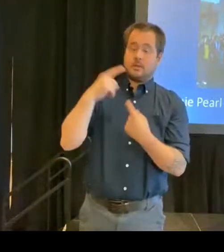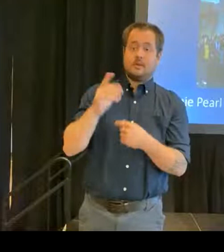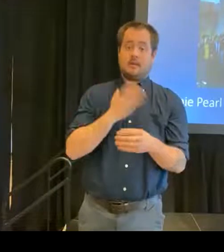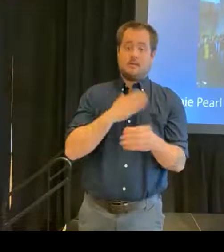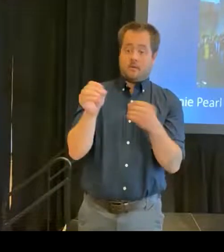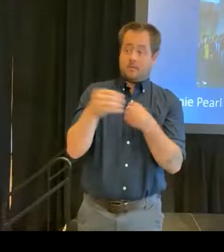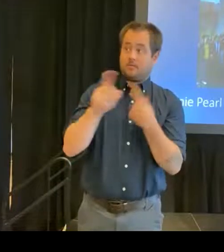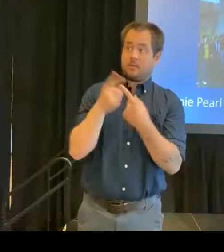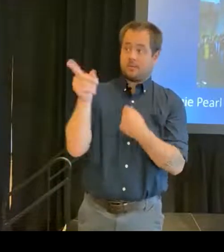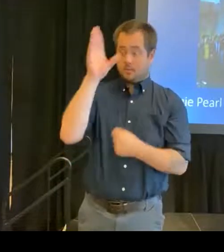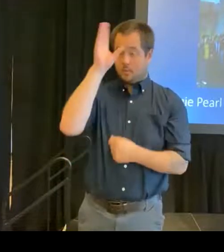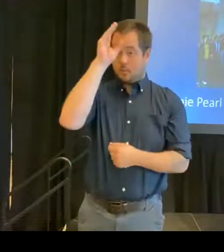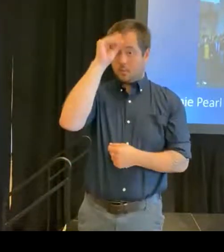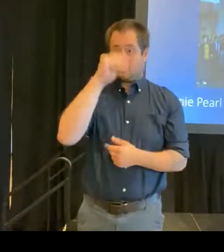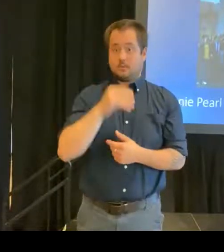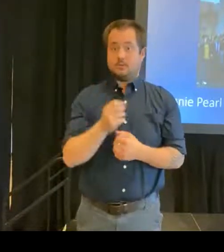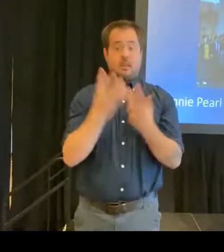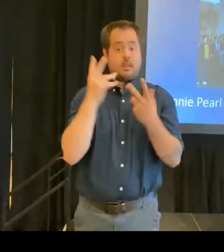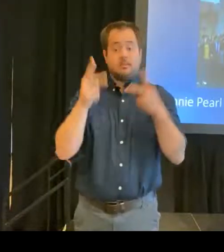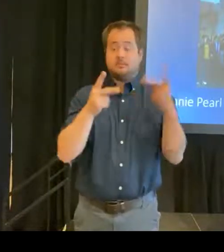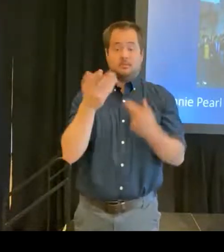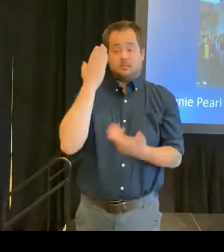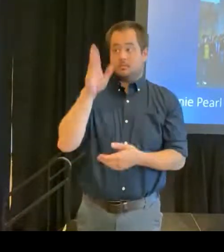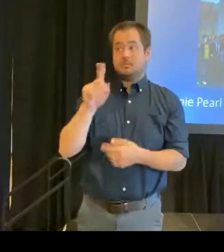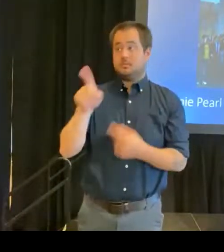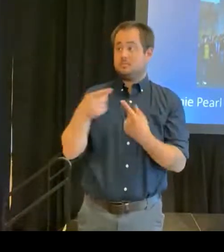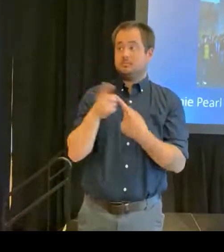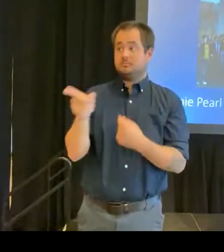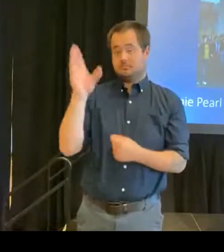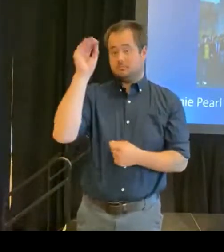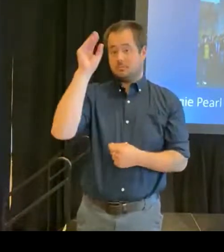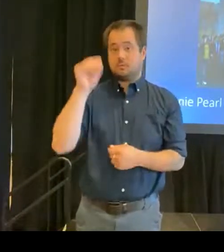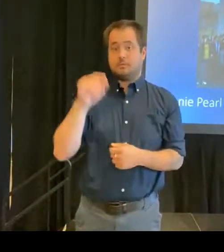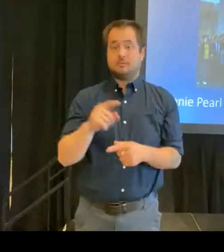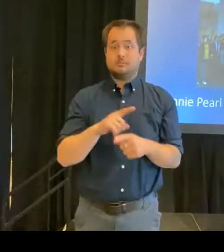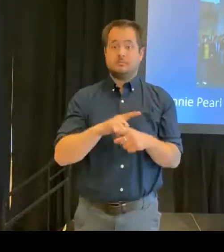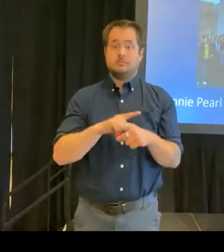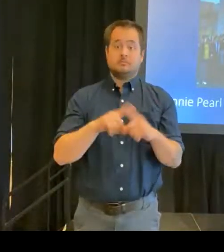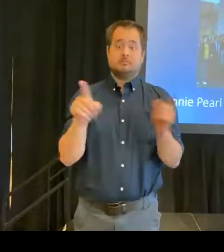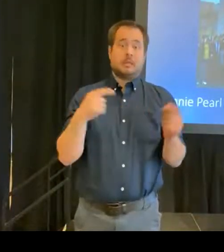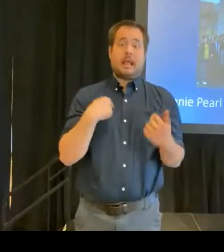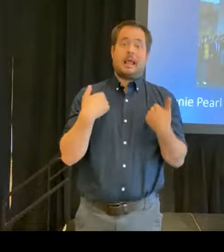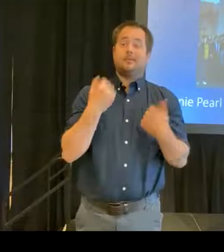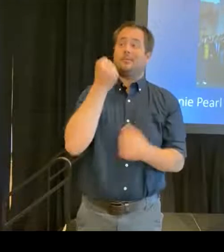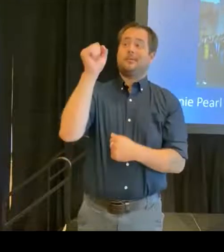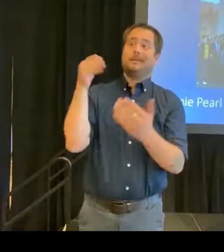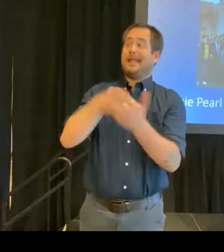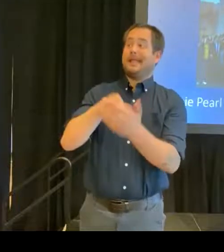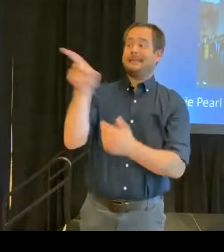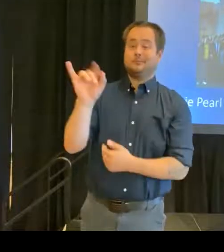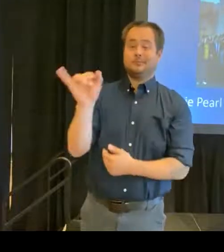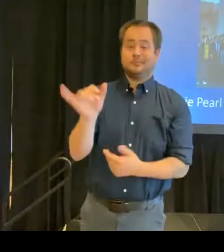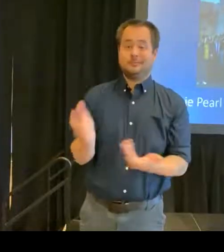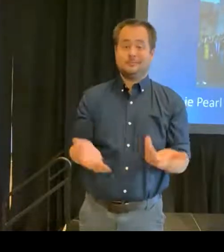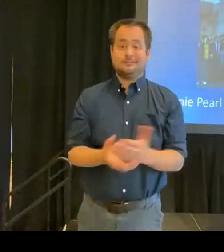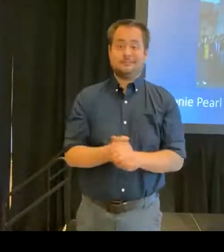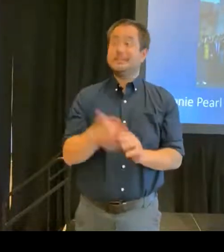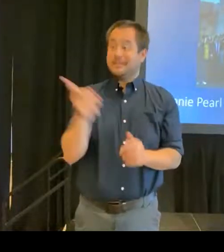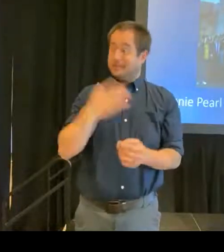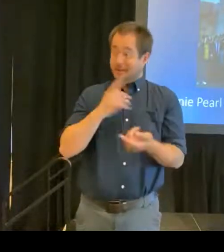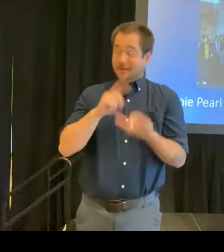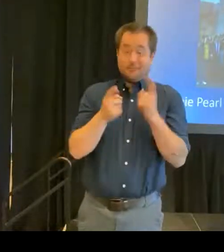boy. A lot of people don't know that he was a boy, but I had protests against him. He's